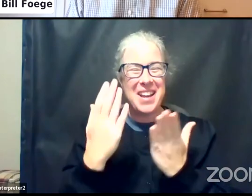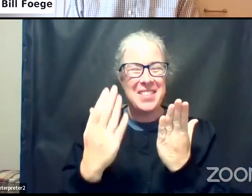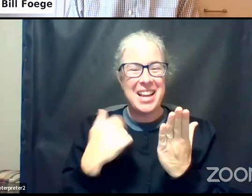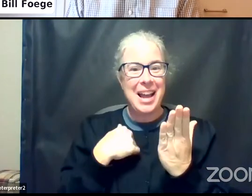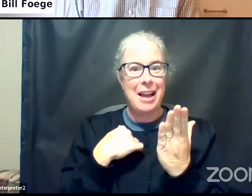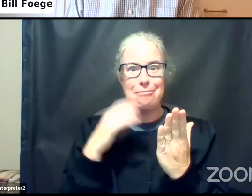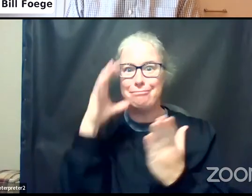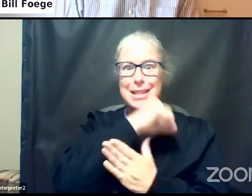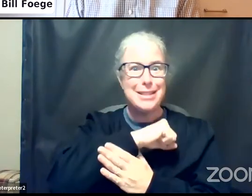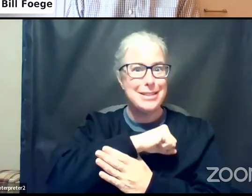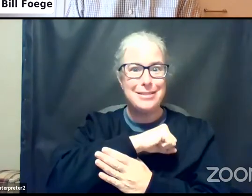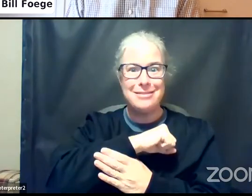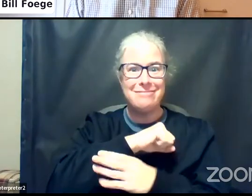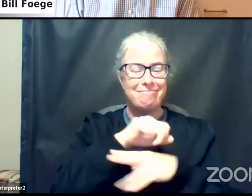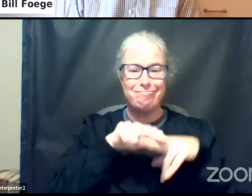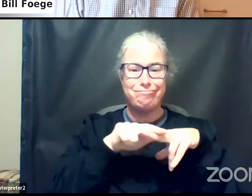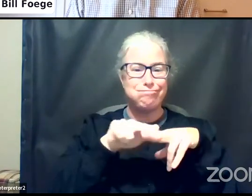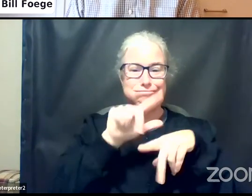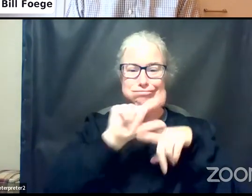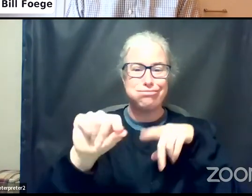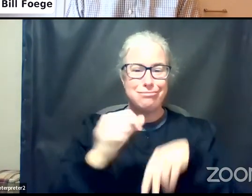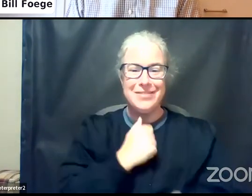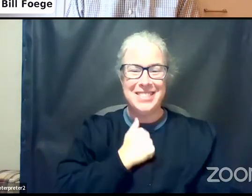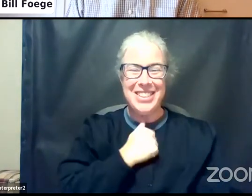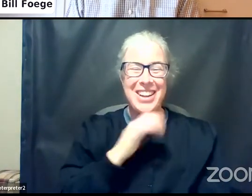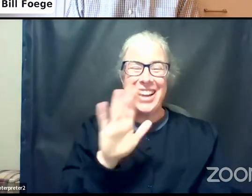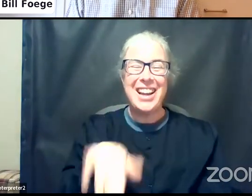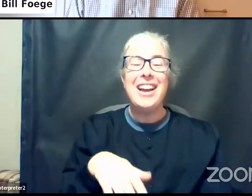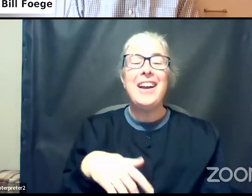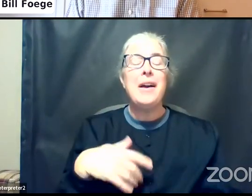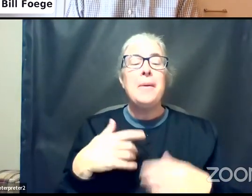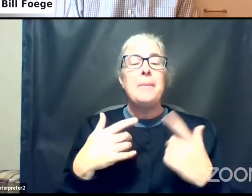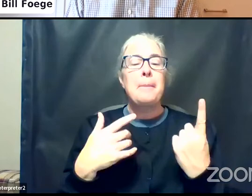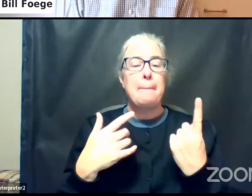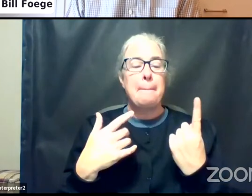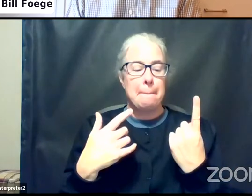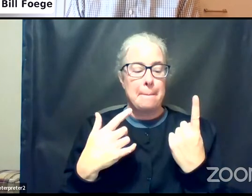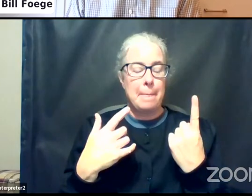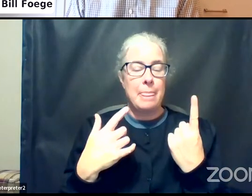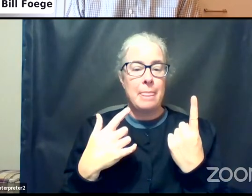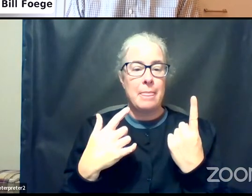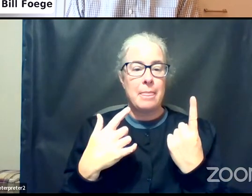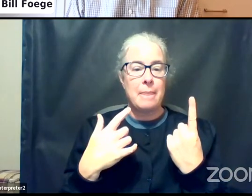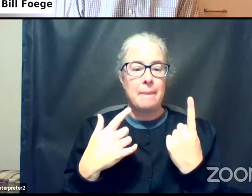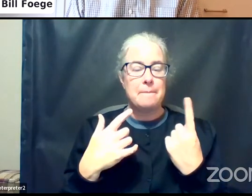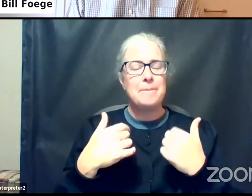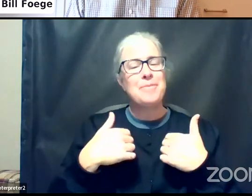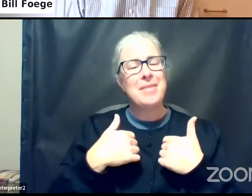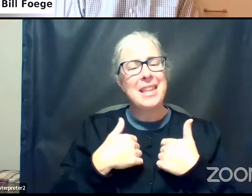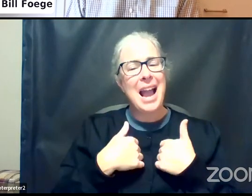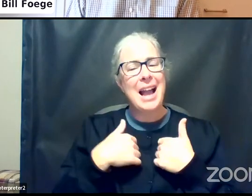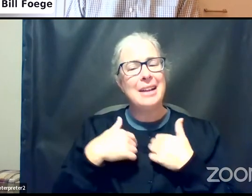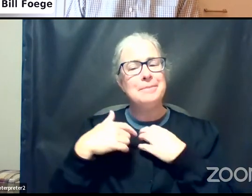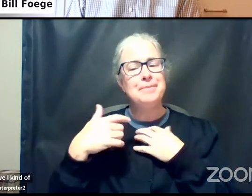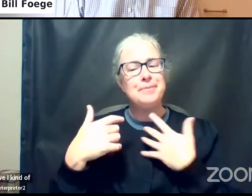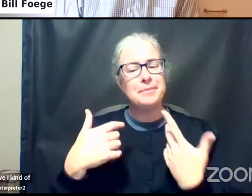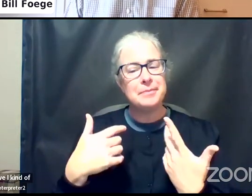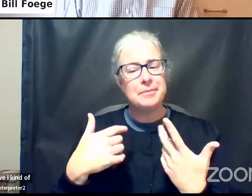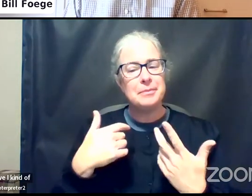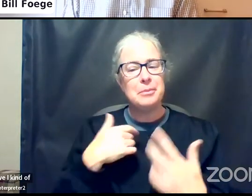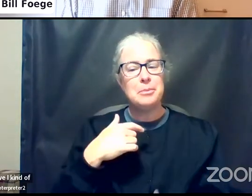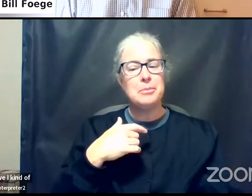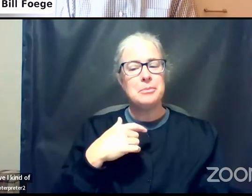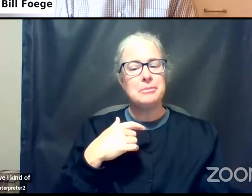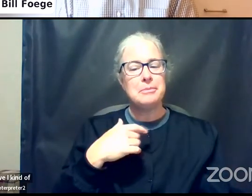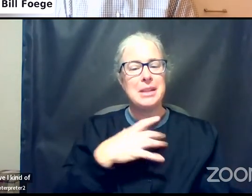missed the boat on that I love that idea um you know I think uh if we I kind of like to